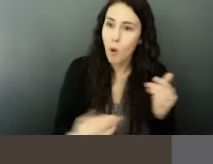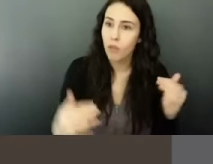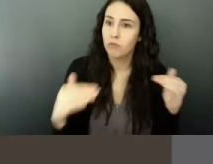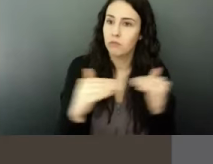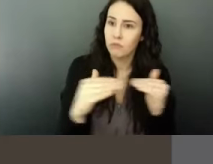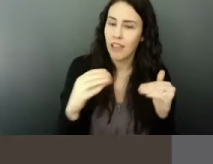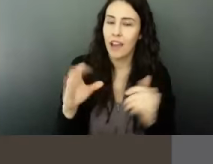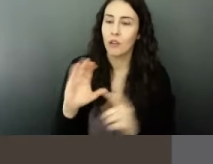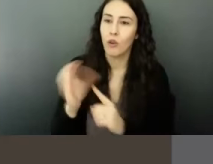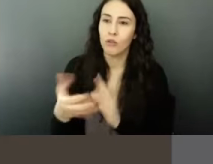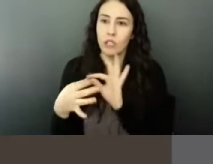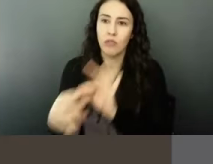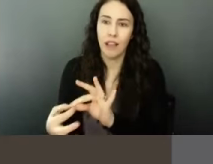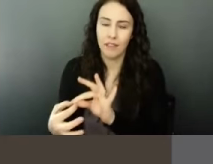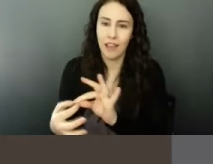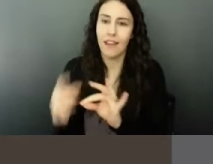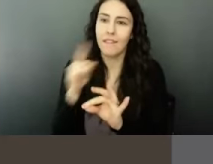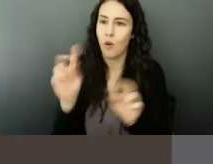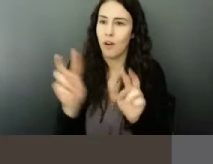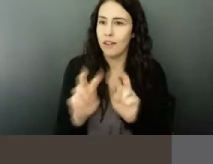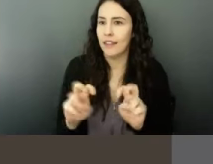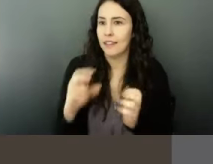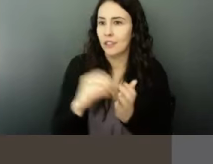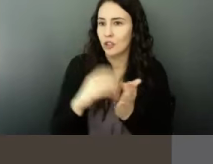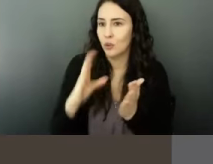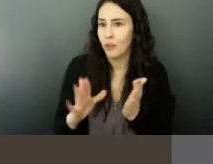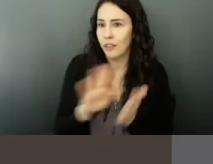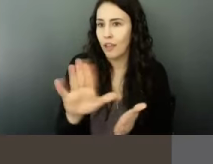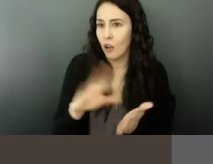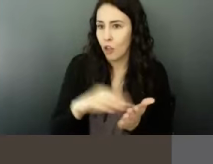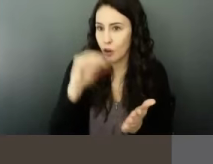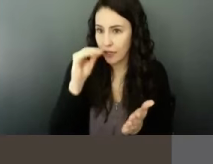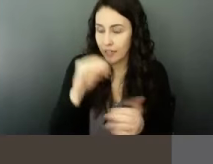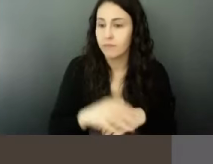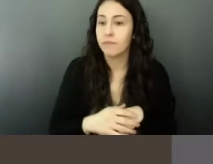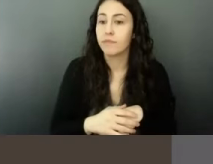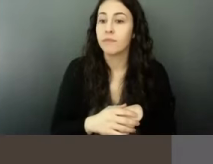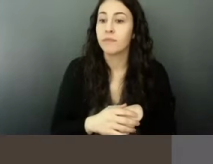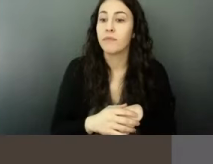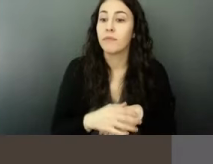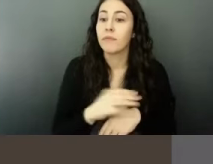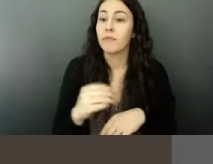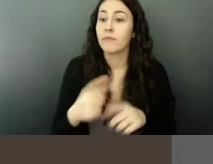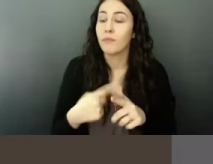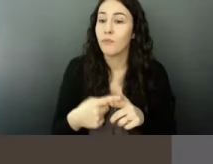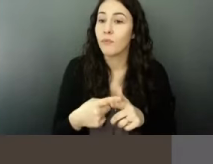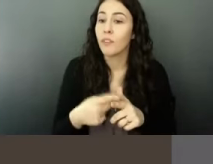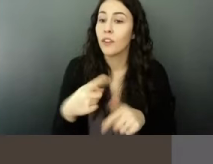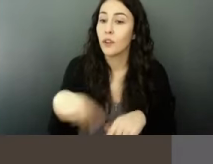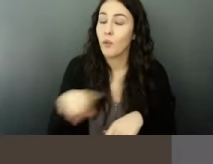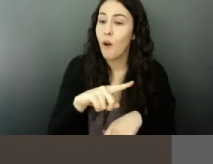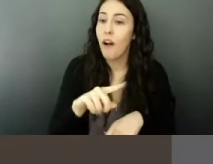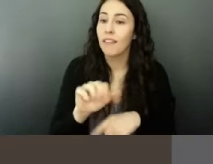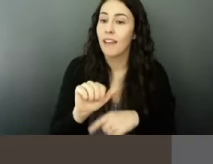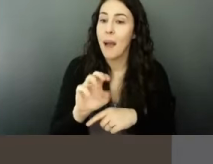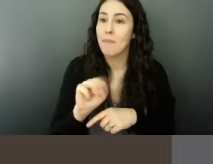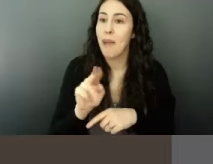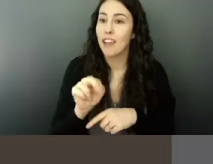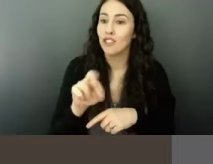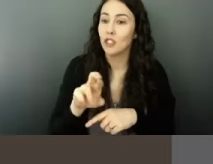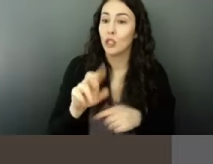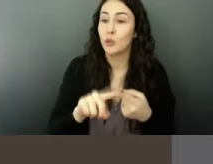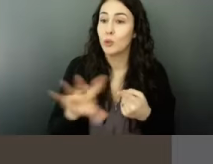of assessing students' learning. And then lastly, you are all ambassadors to your campuses. And so how can